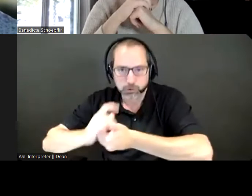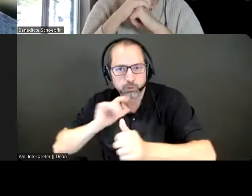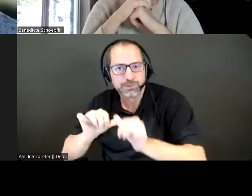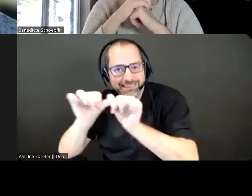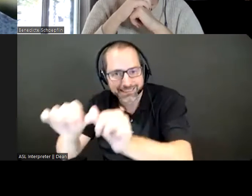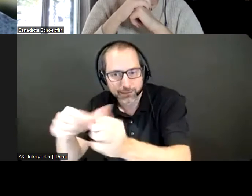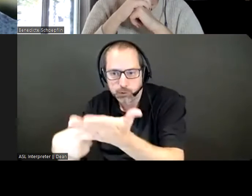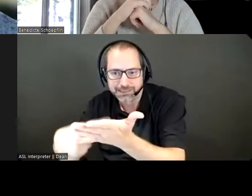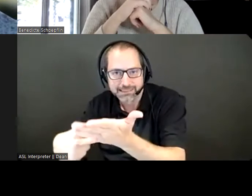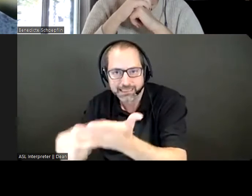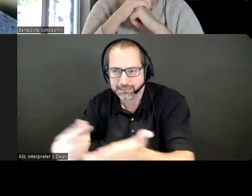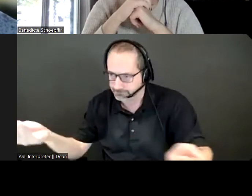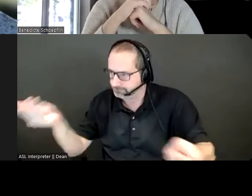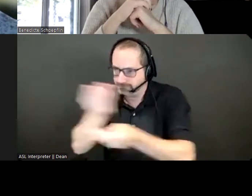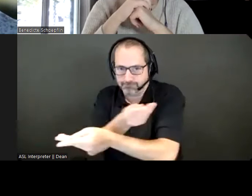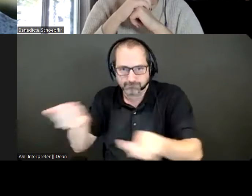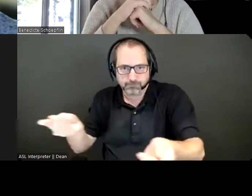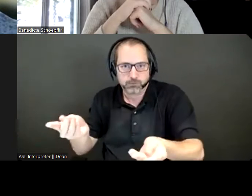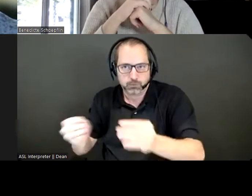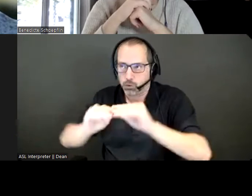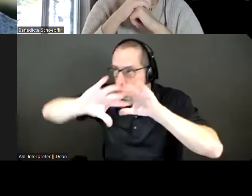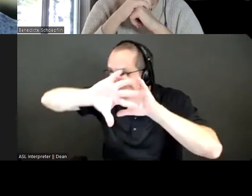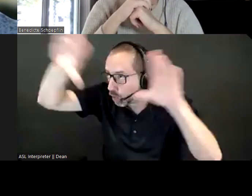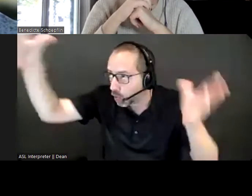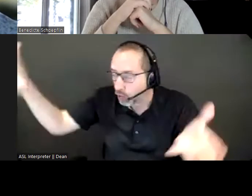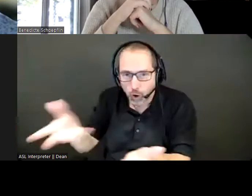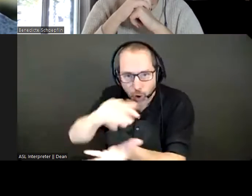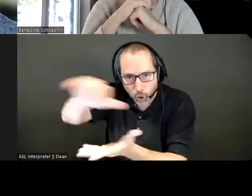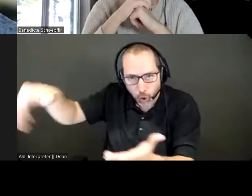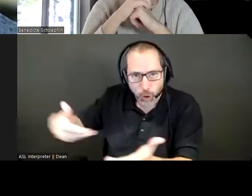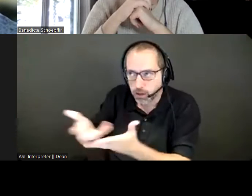scope, because it does overlap, as you said, Angel, around